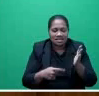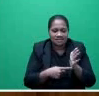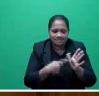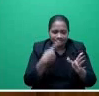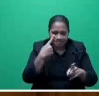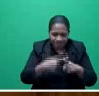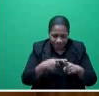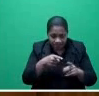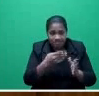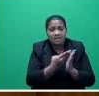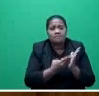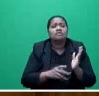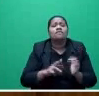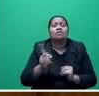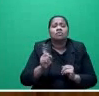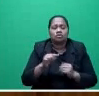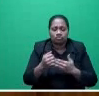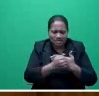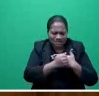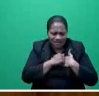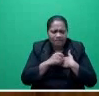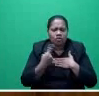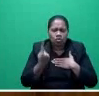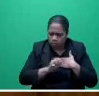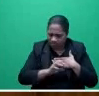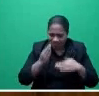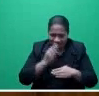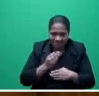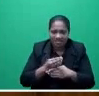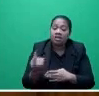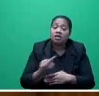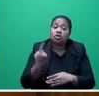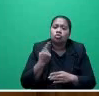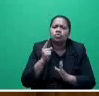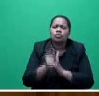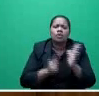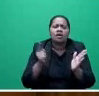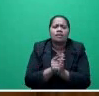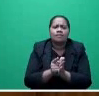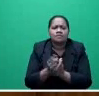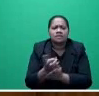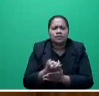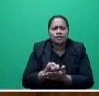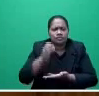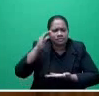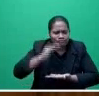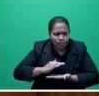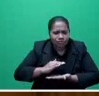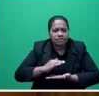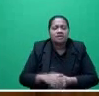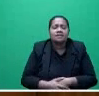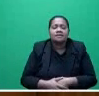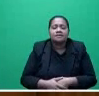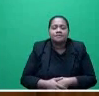to safeguard those who are unemployed and those whose hours and salaries has been reduced. Honorable